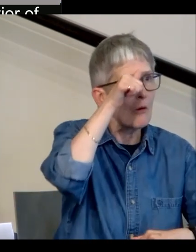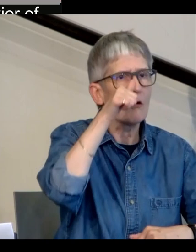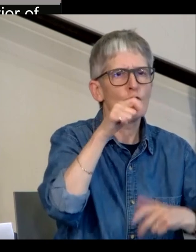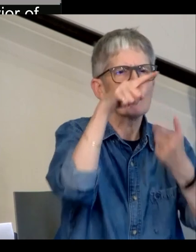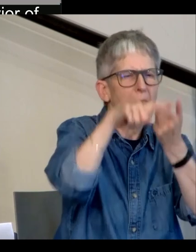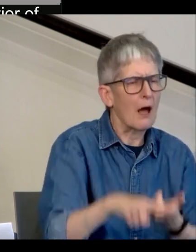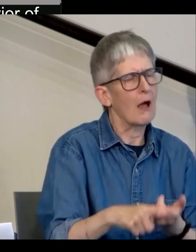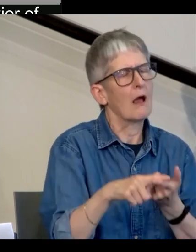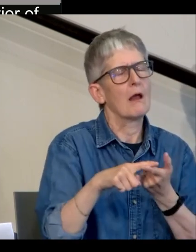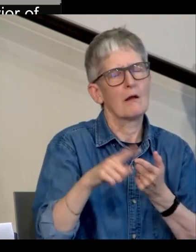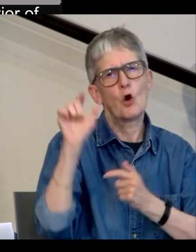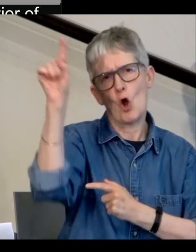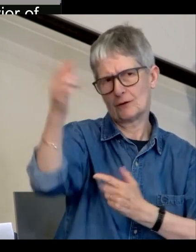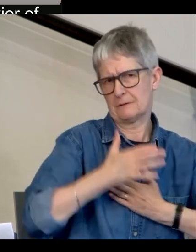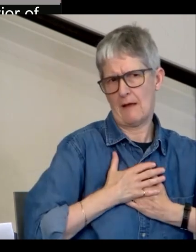the love God has for us.